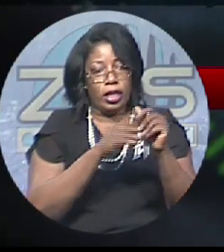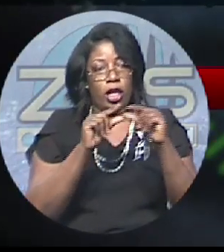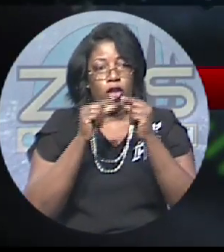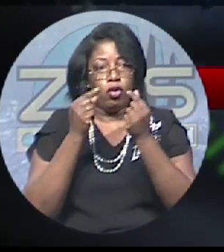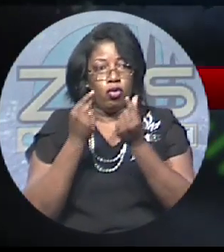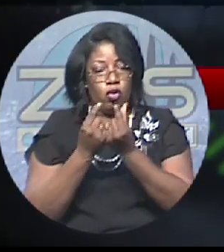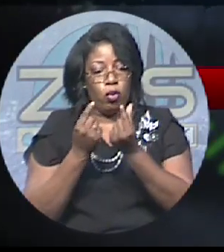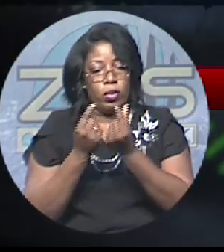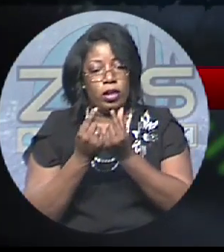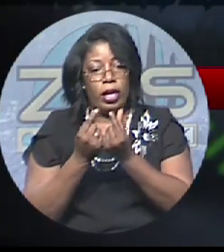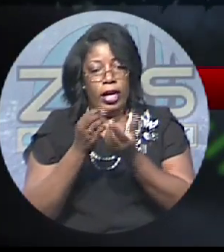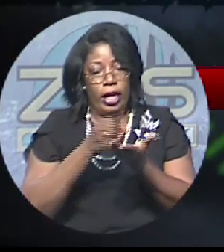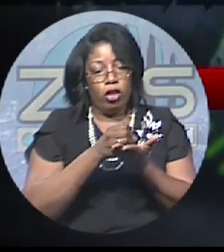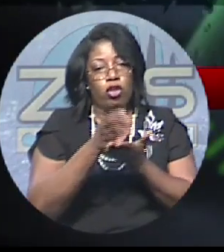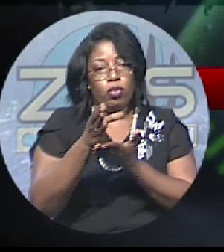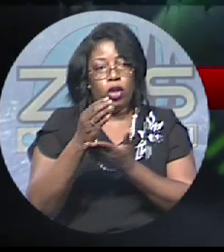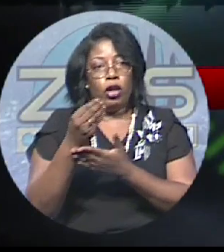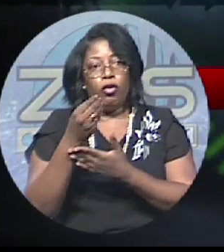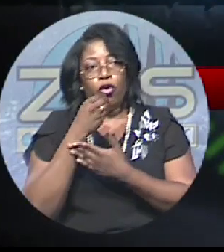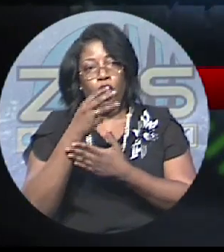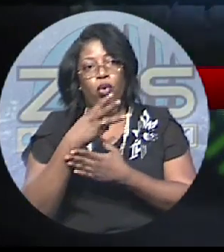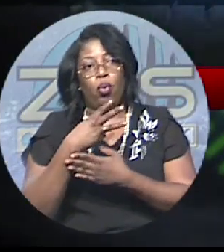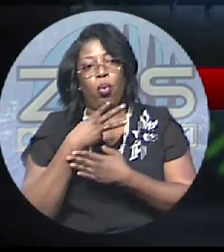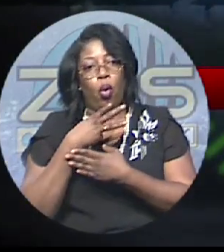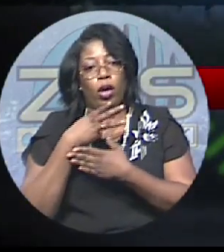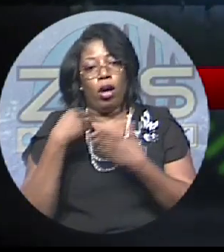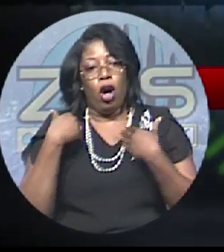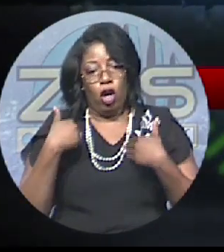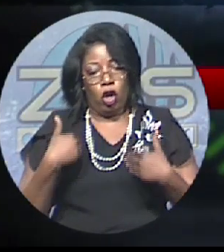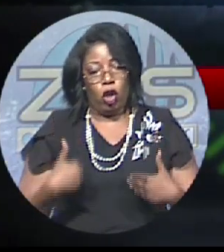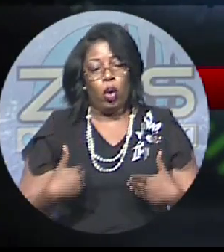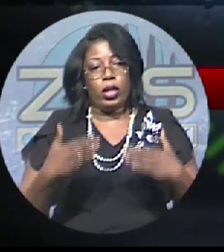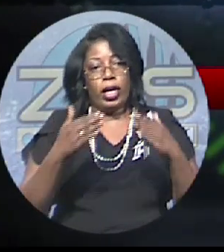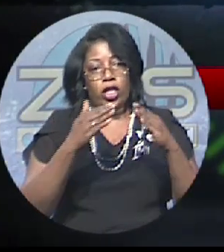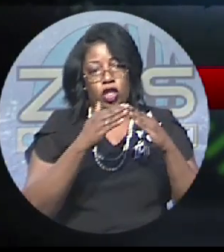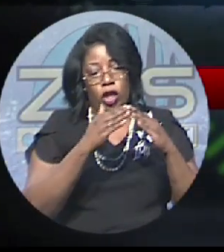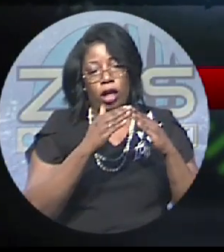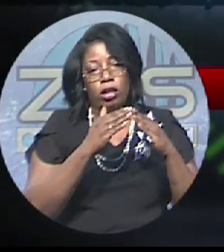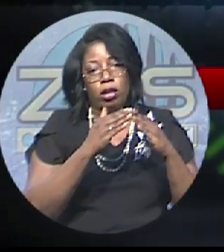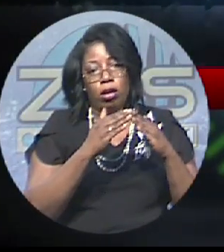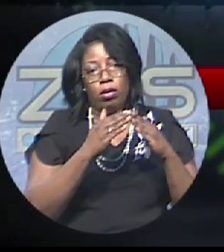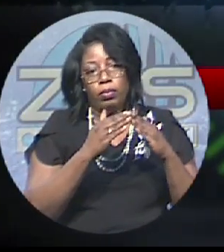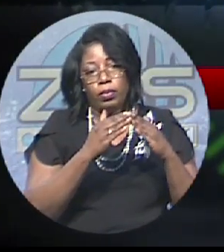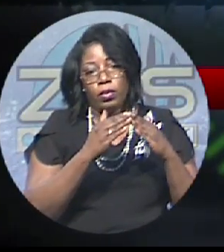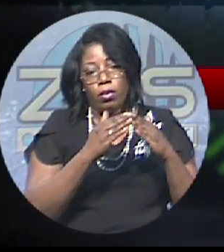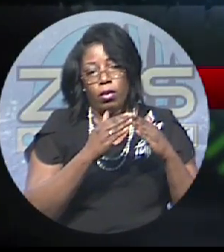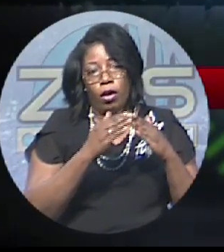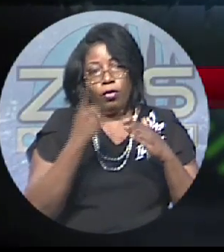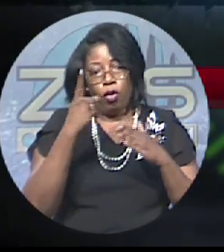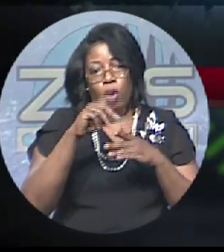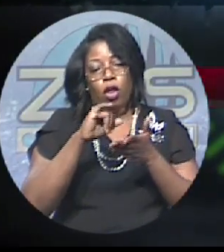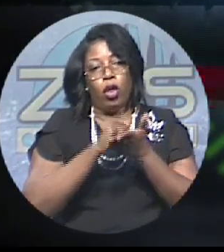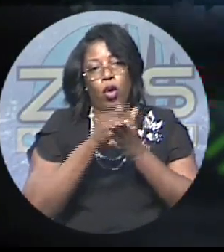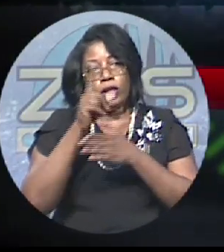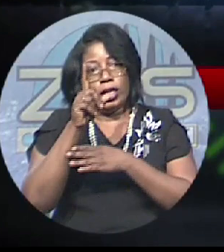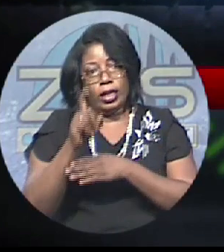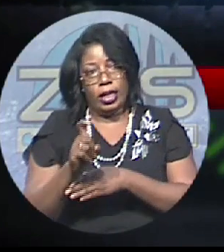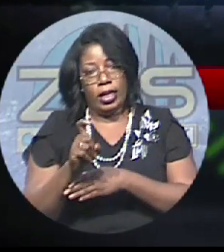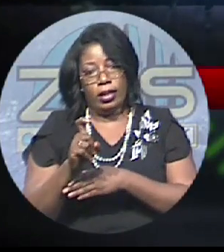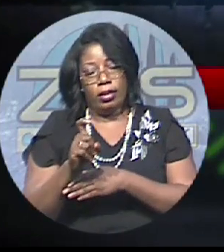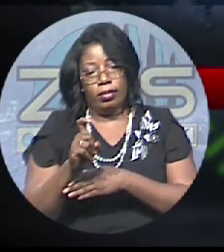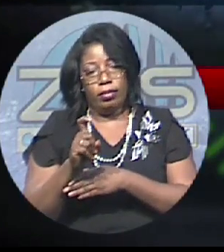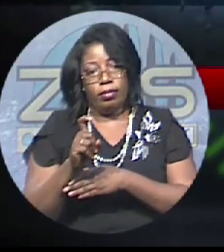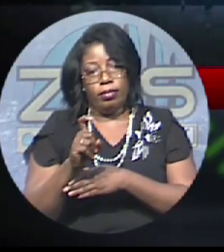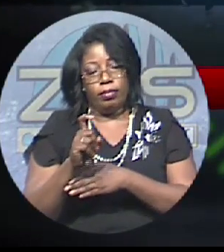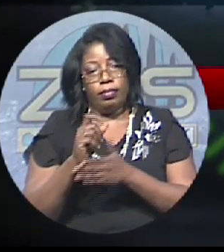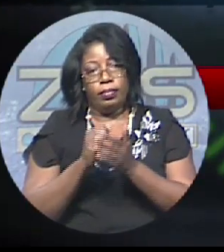with organizing and distributing food, water, clothing, and shelter for immediate relief to those in need. A Defense Force aircraft